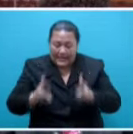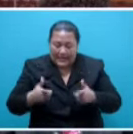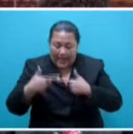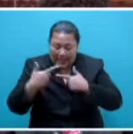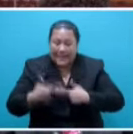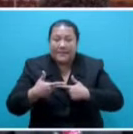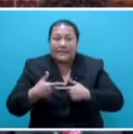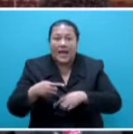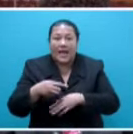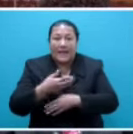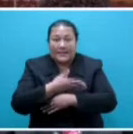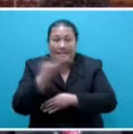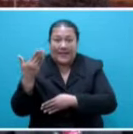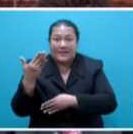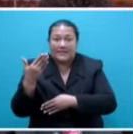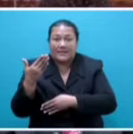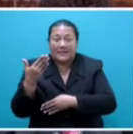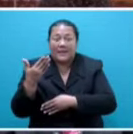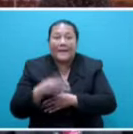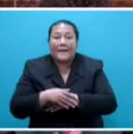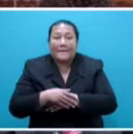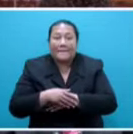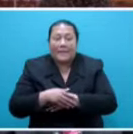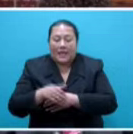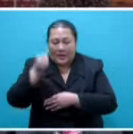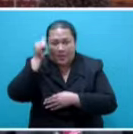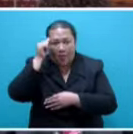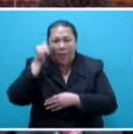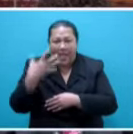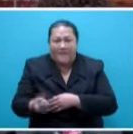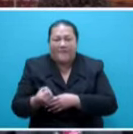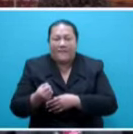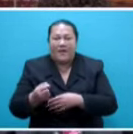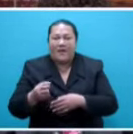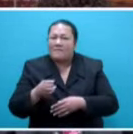if at all possible, for the Business Committee to consider